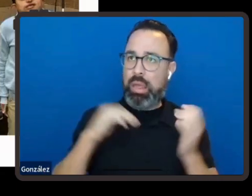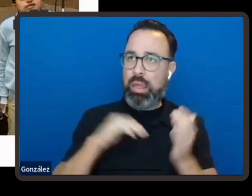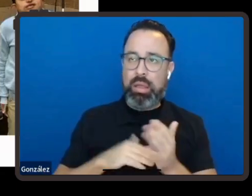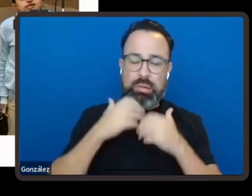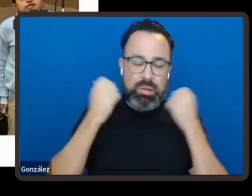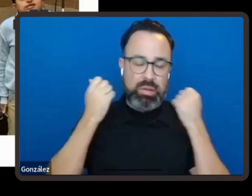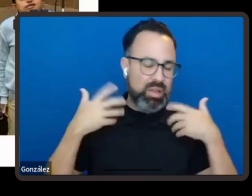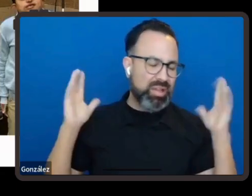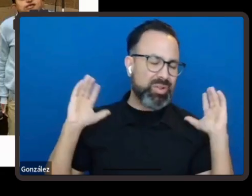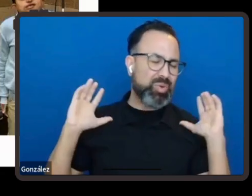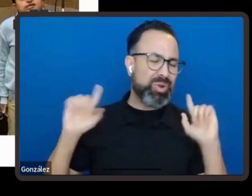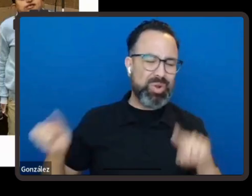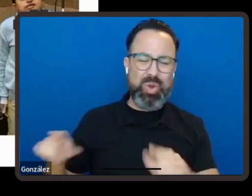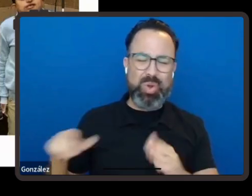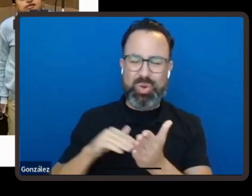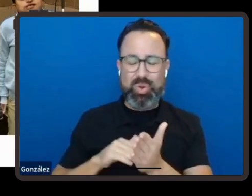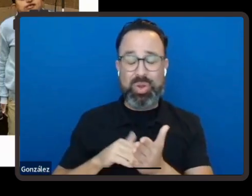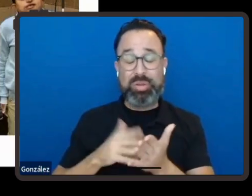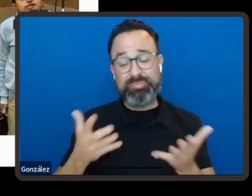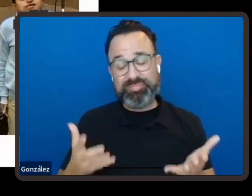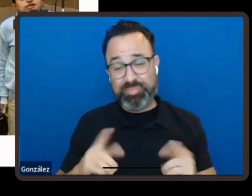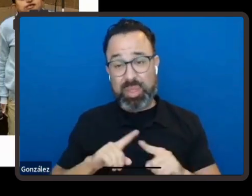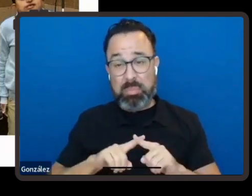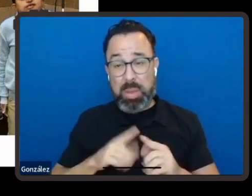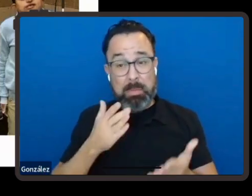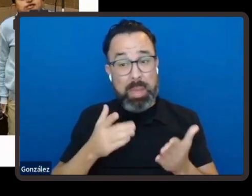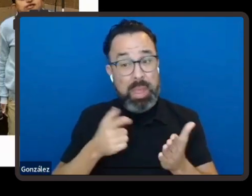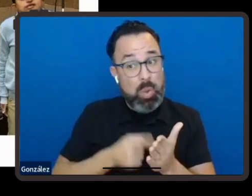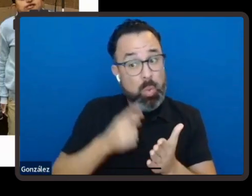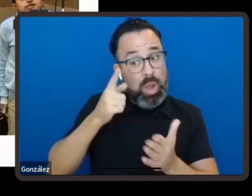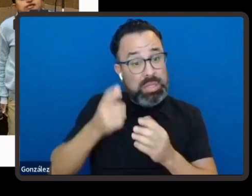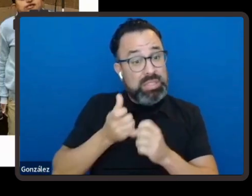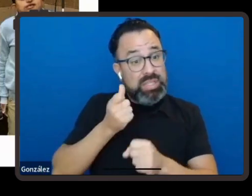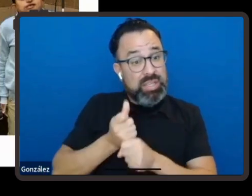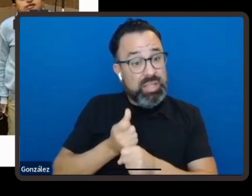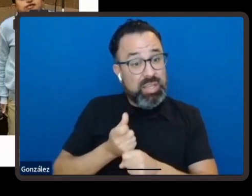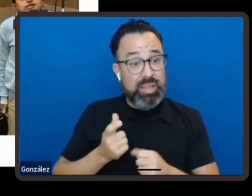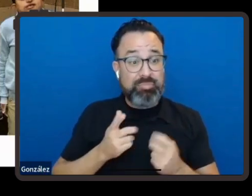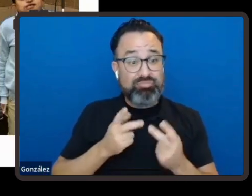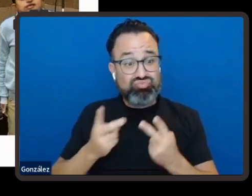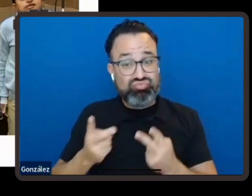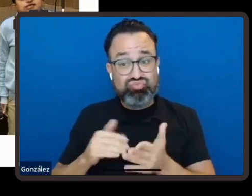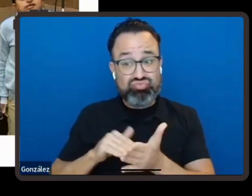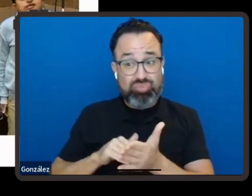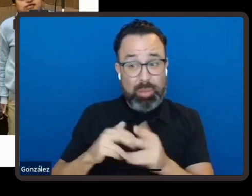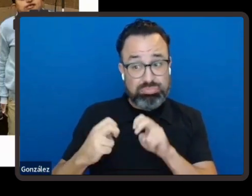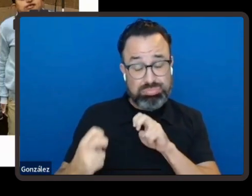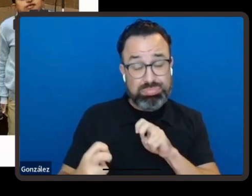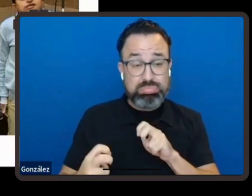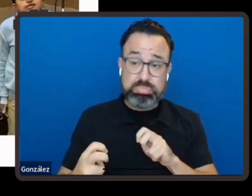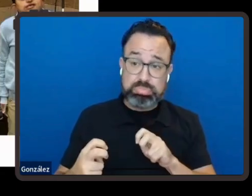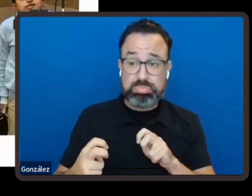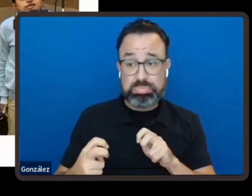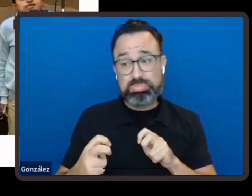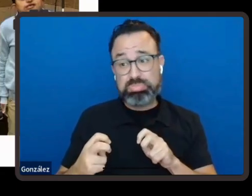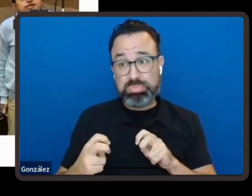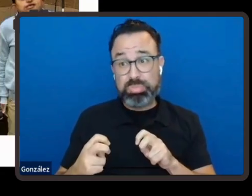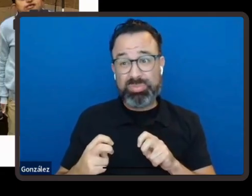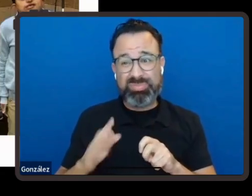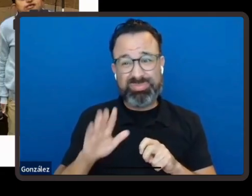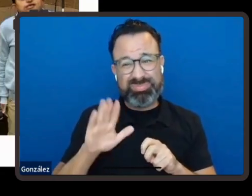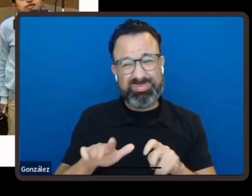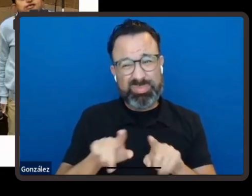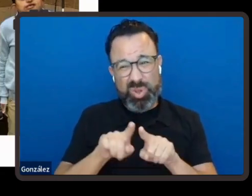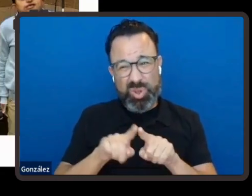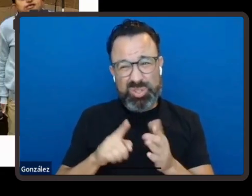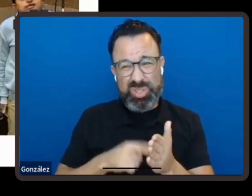Not a bad idea to have a check-in on a yearly basis. And, you know, sometimes you've got to teach the endocrinologist what's charge